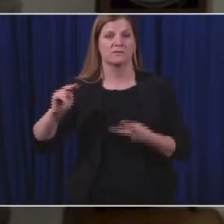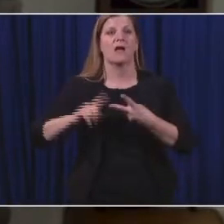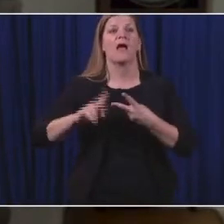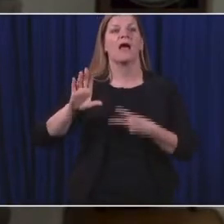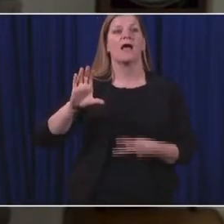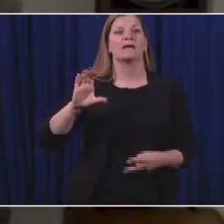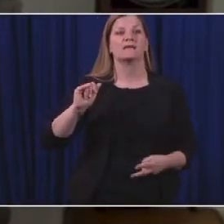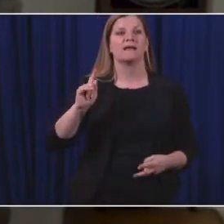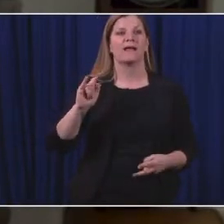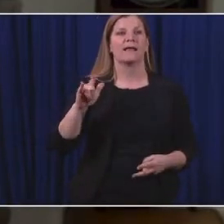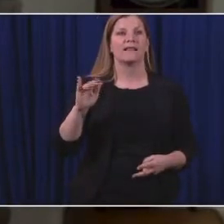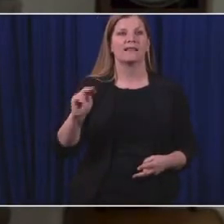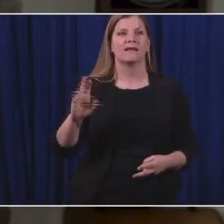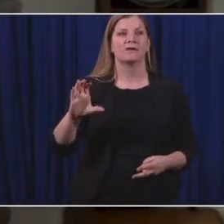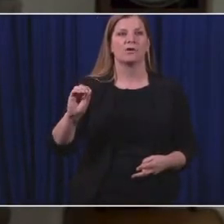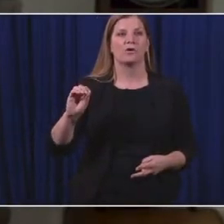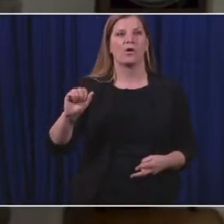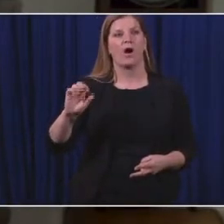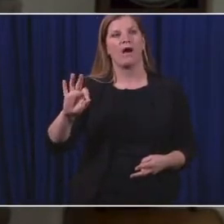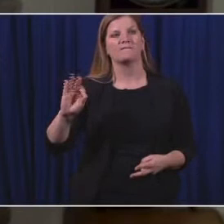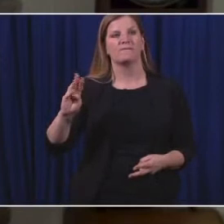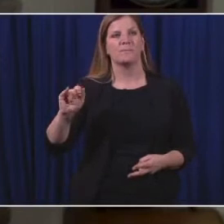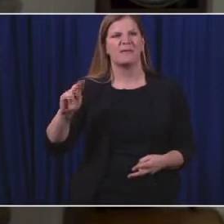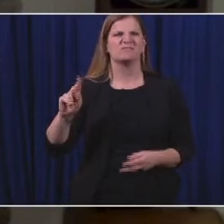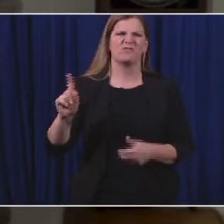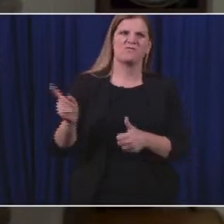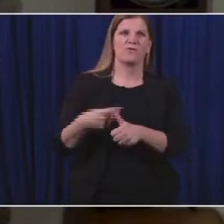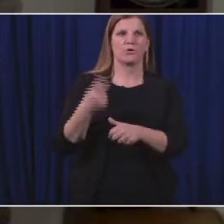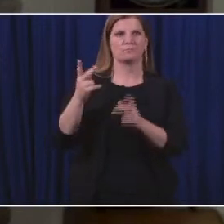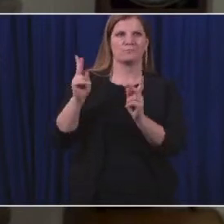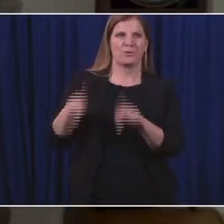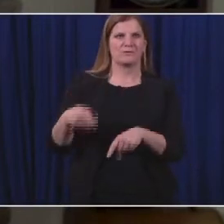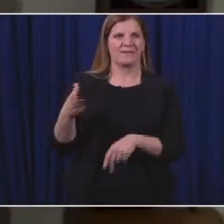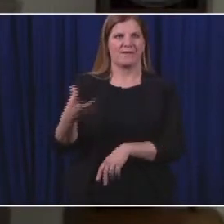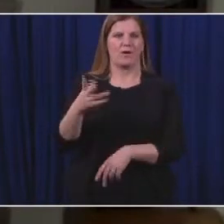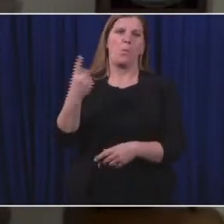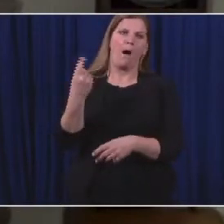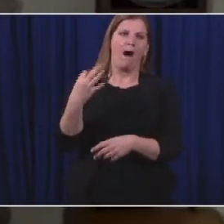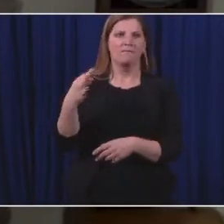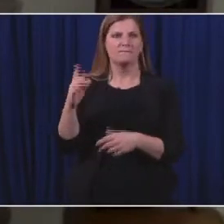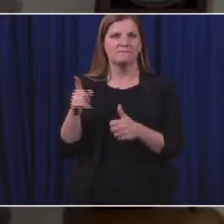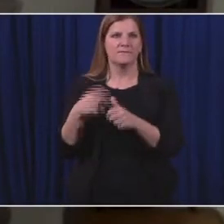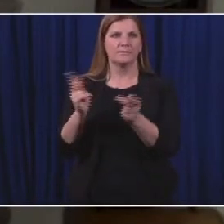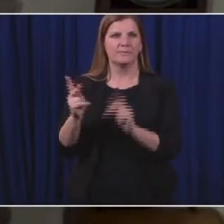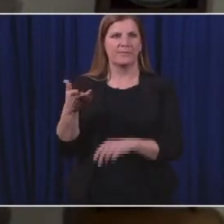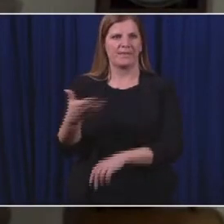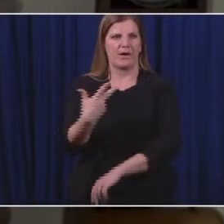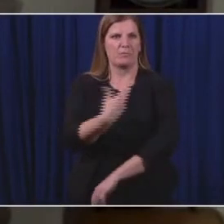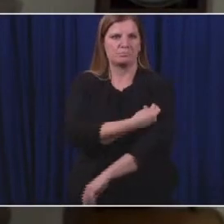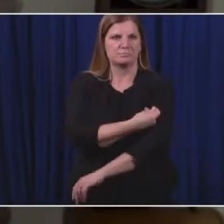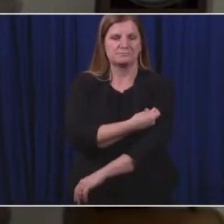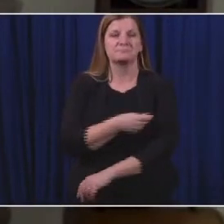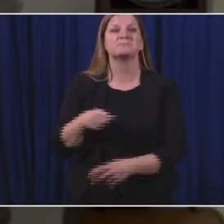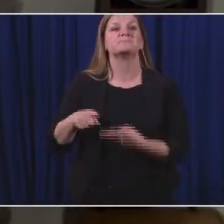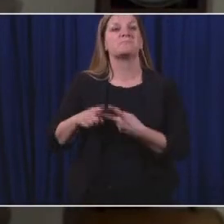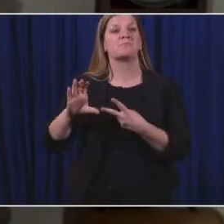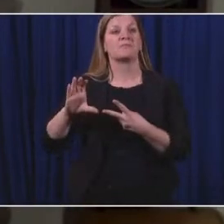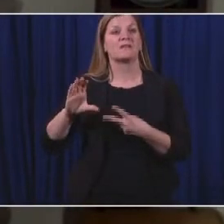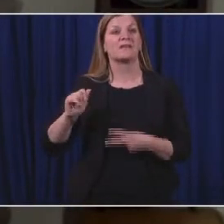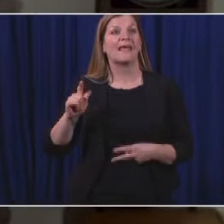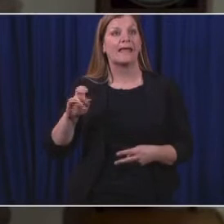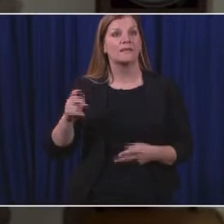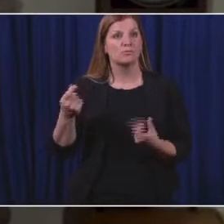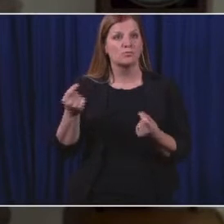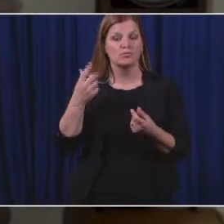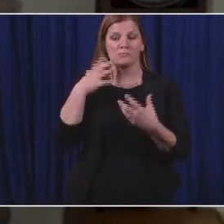of the first vaccine recipients at the University of Cincinnati Medical Center. Caitlin is a respiratory therapist providing